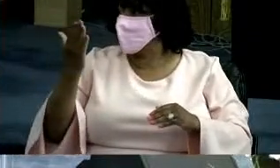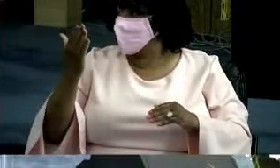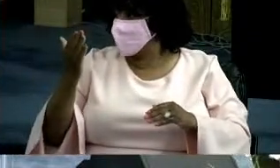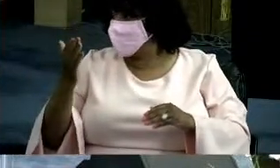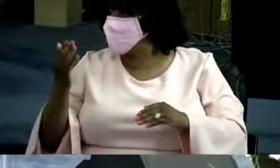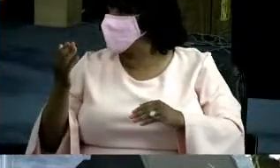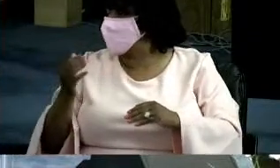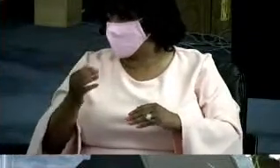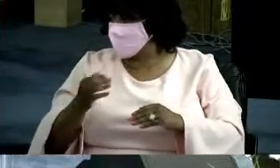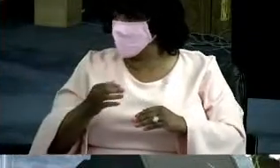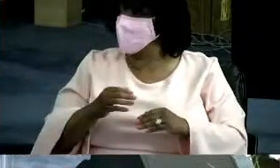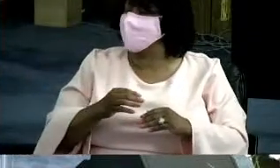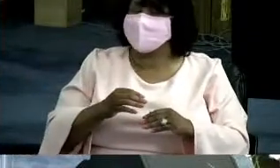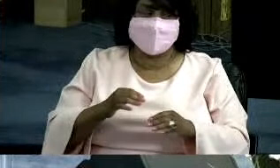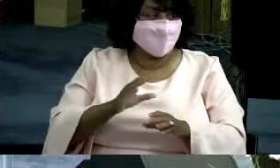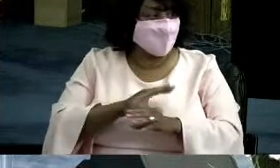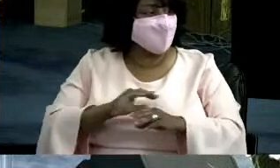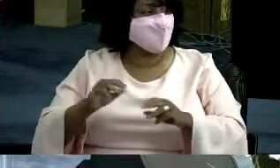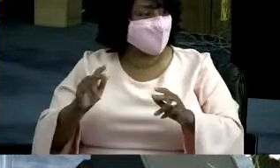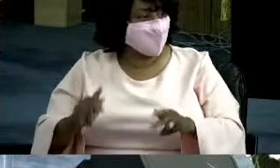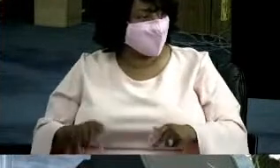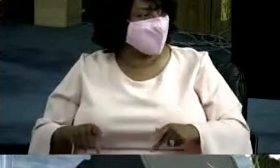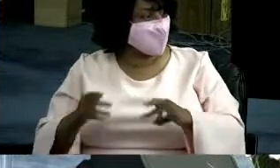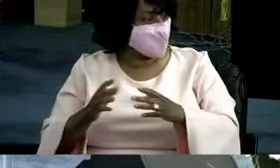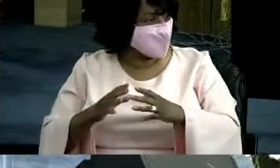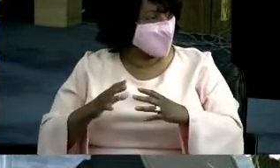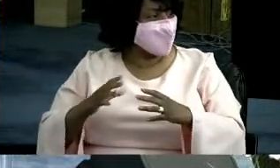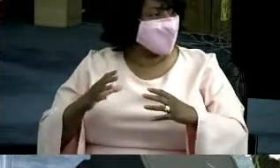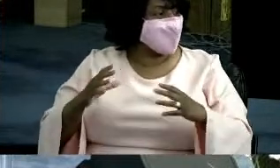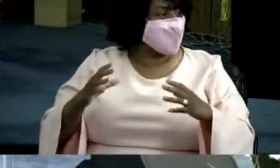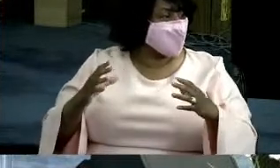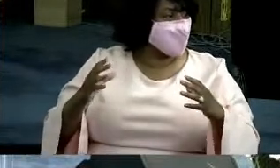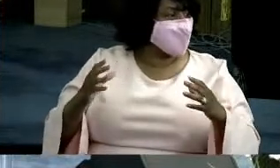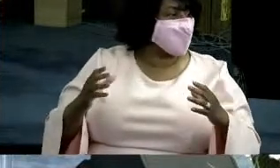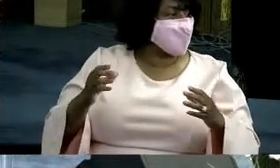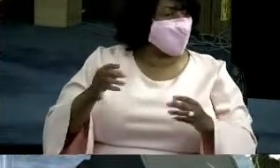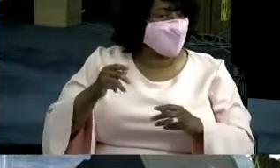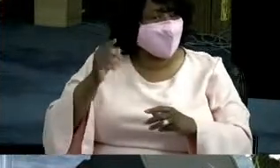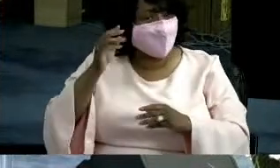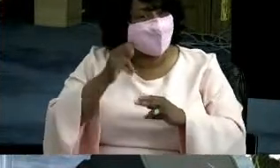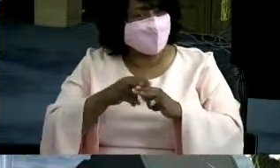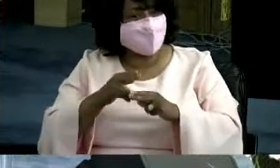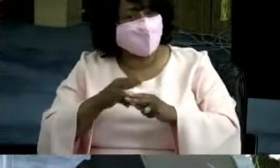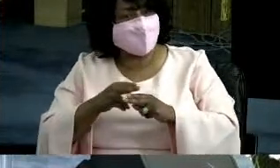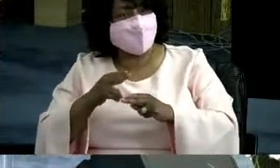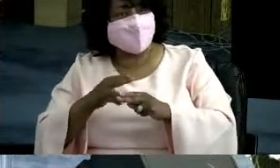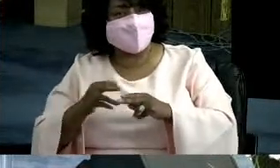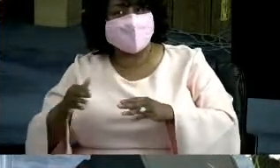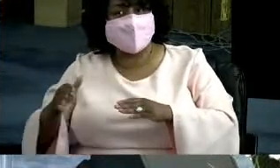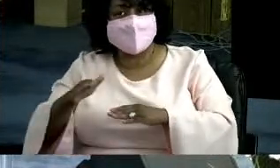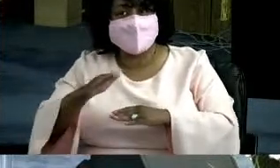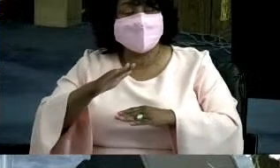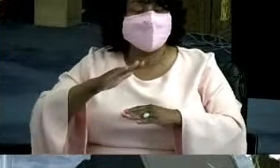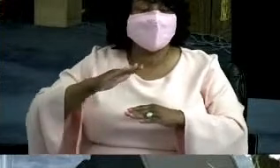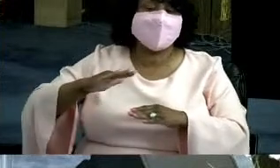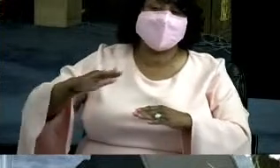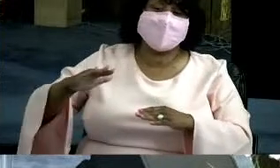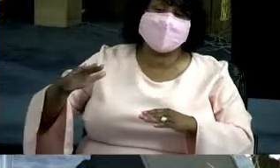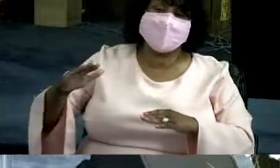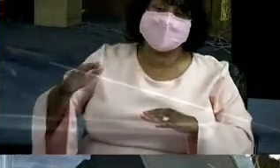Your name, yeah, say your name is above all